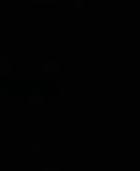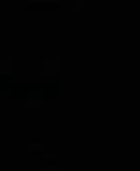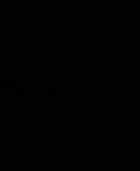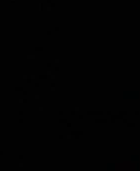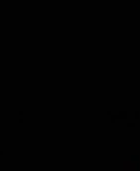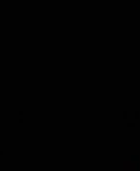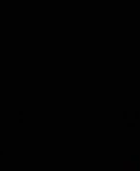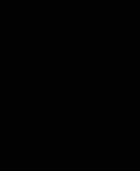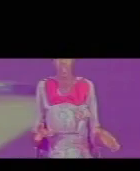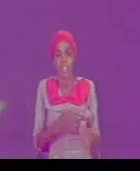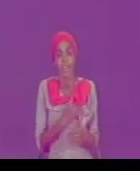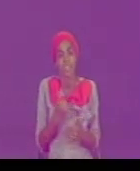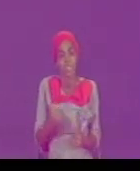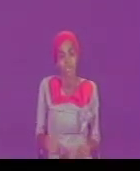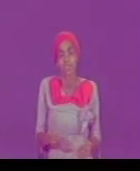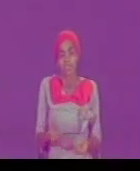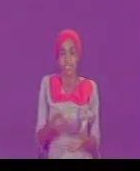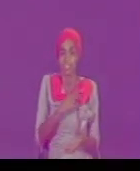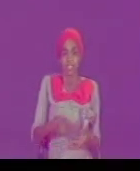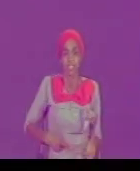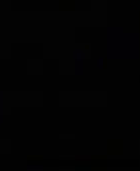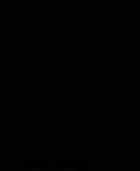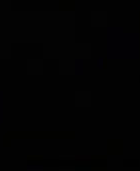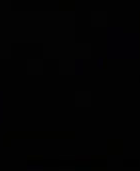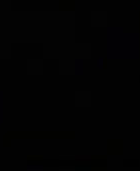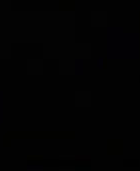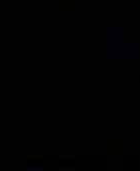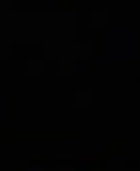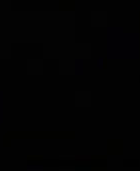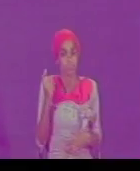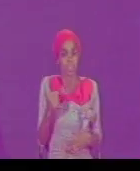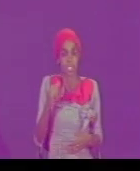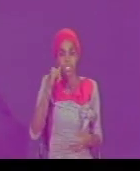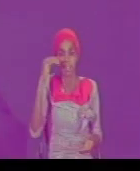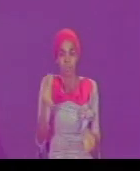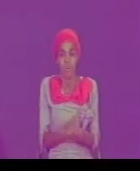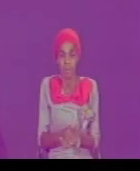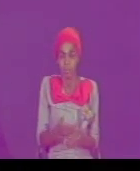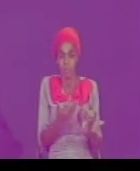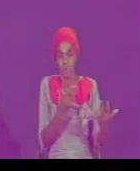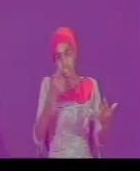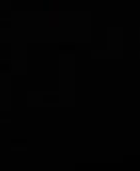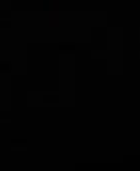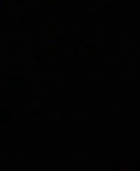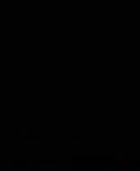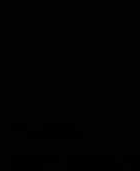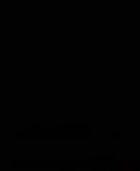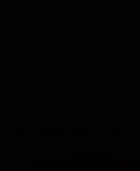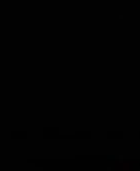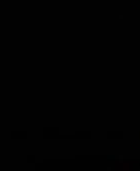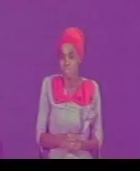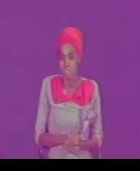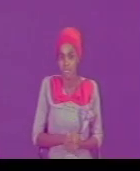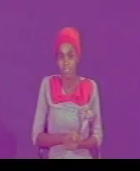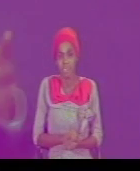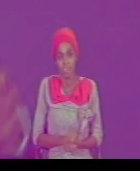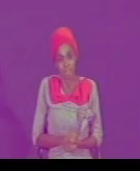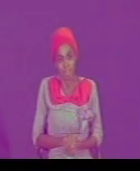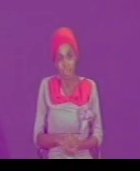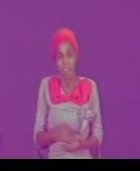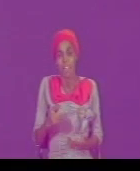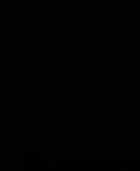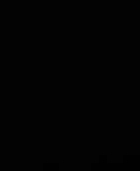came. Michael had been waiting for him and said, what a great thing the king did